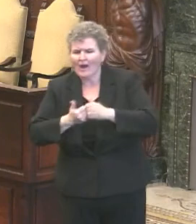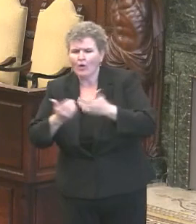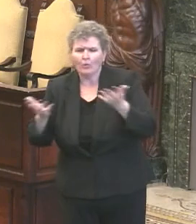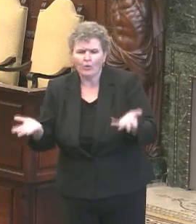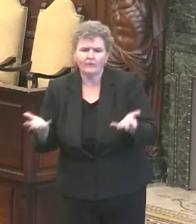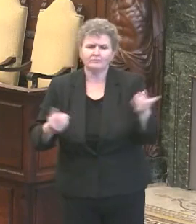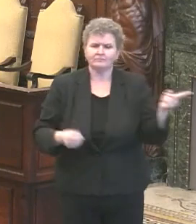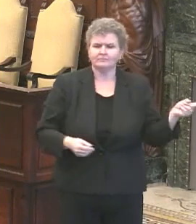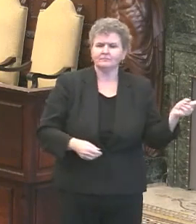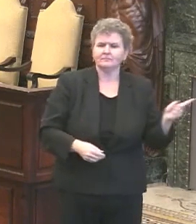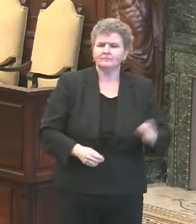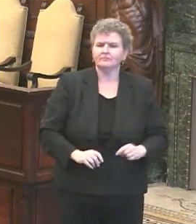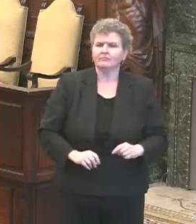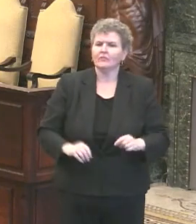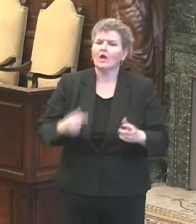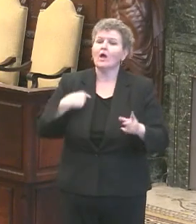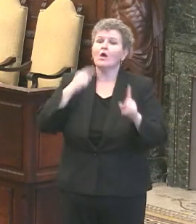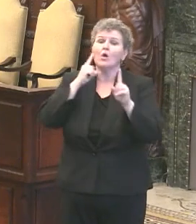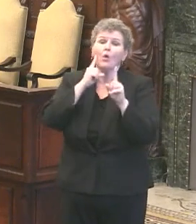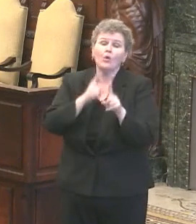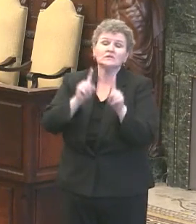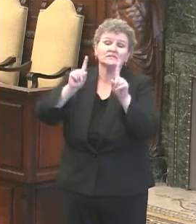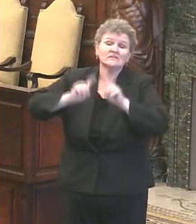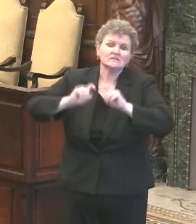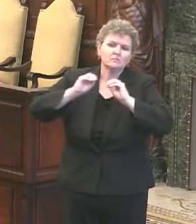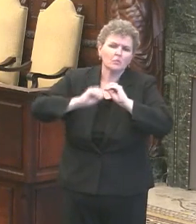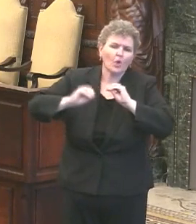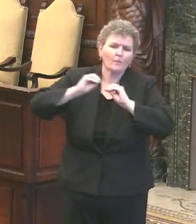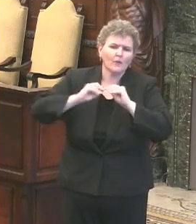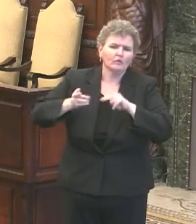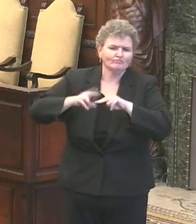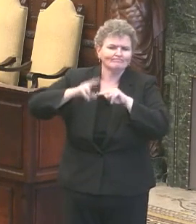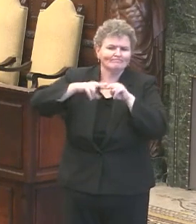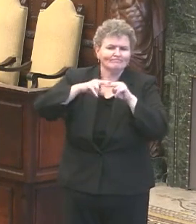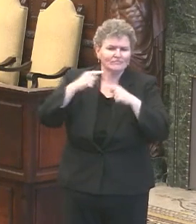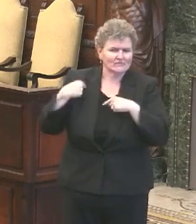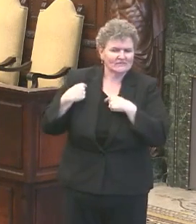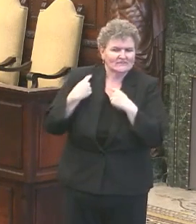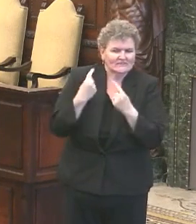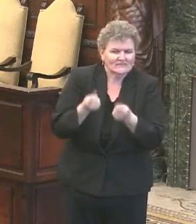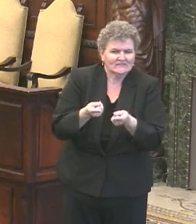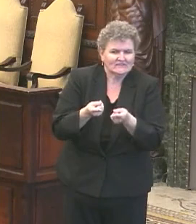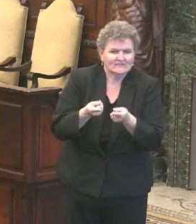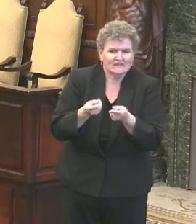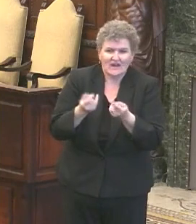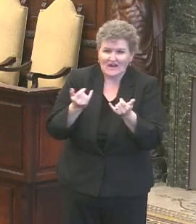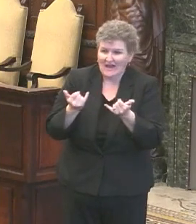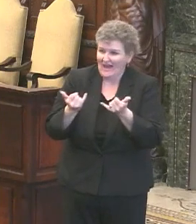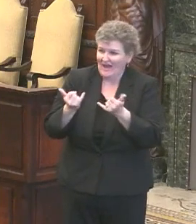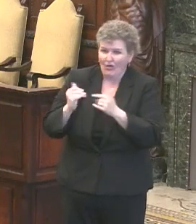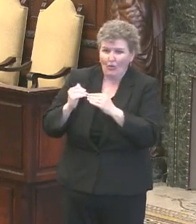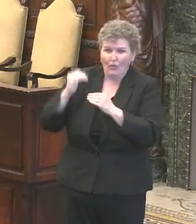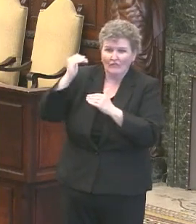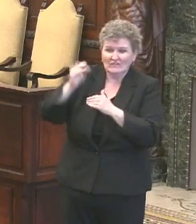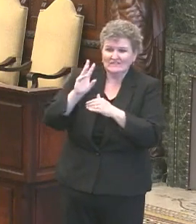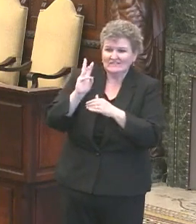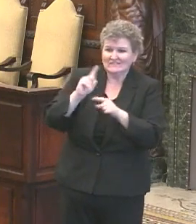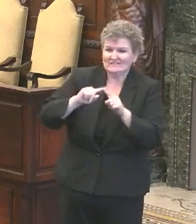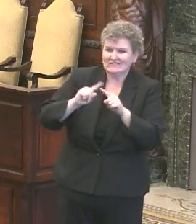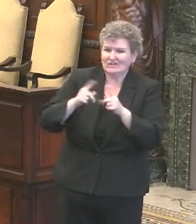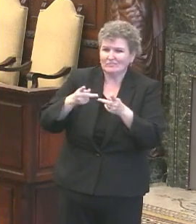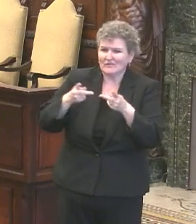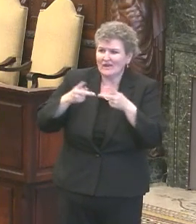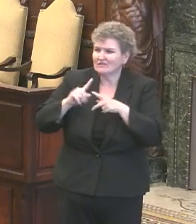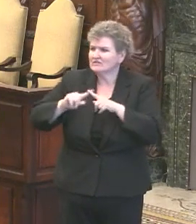We've been working to expand testing really since the beginning. We're now up, I've lost track, but it's over 60 different testing sites. There